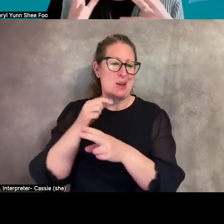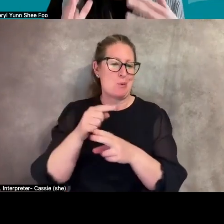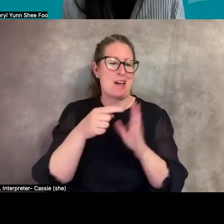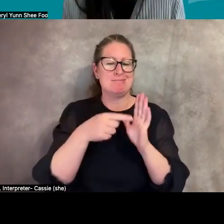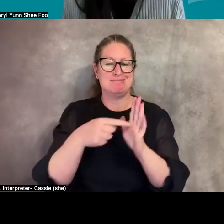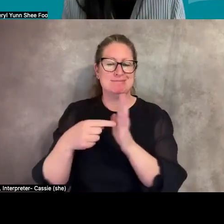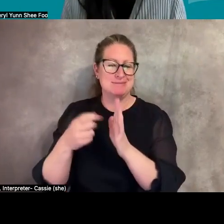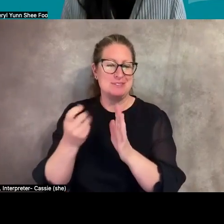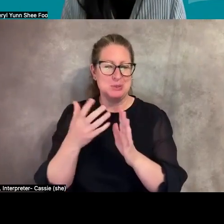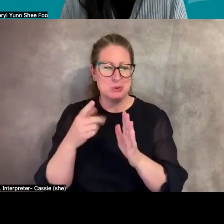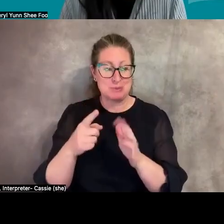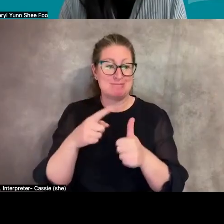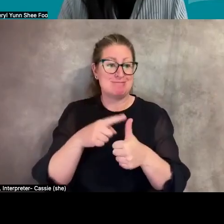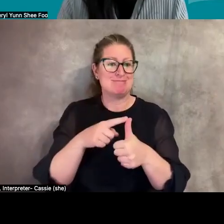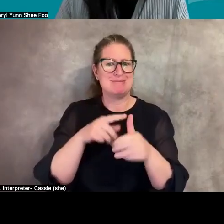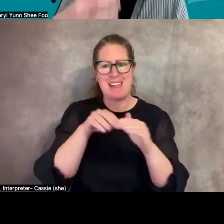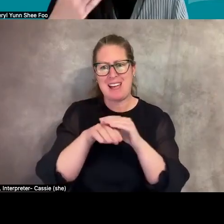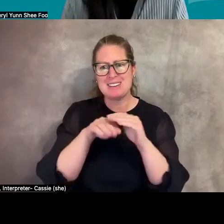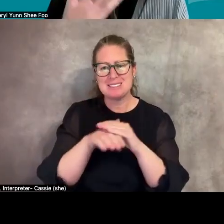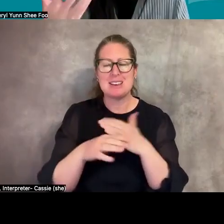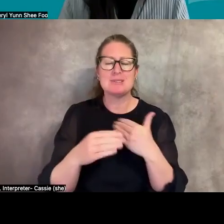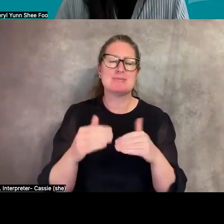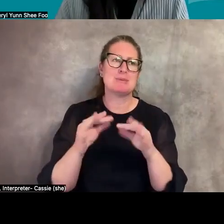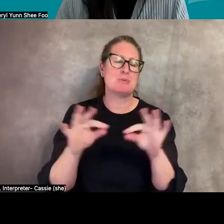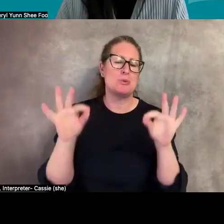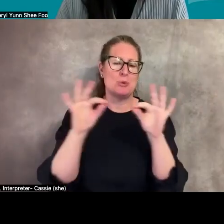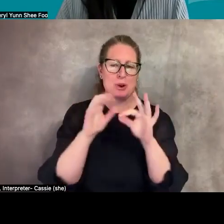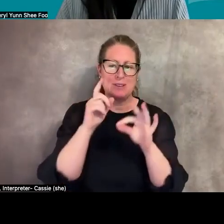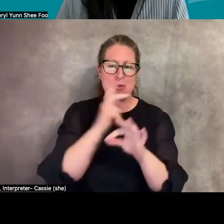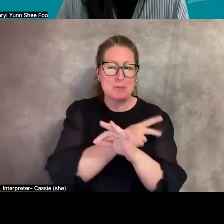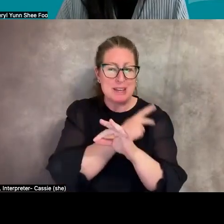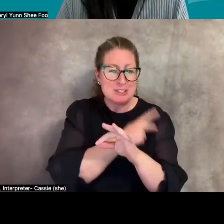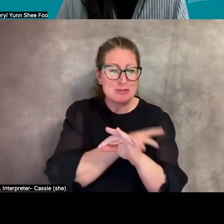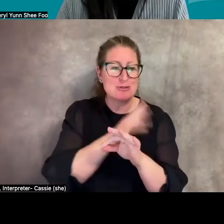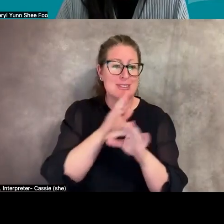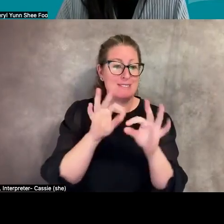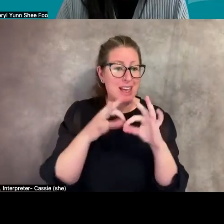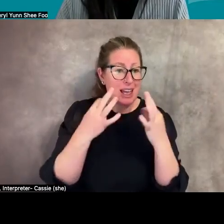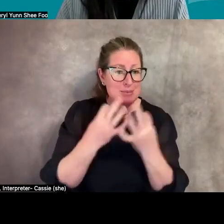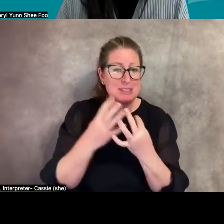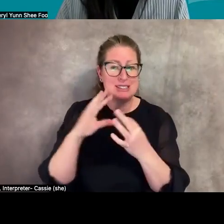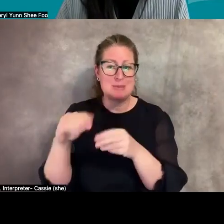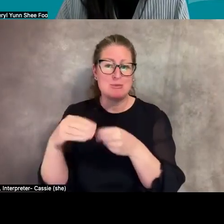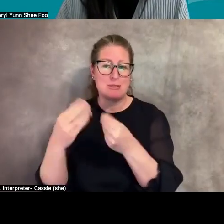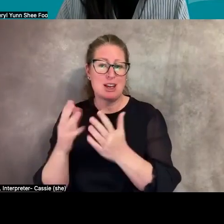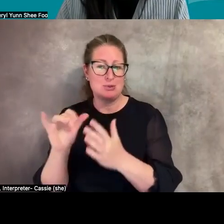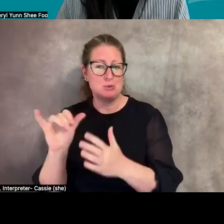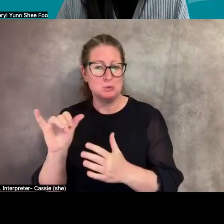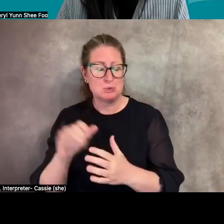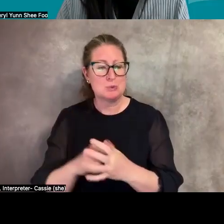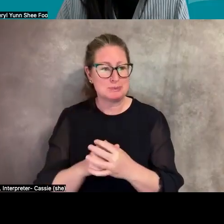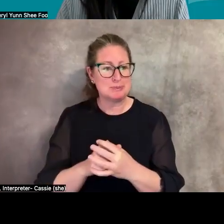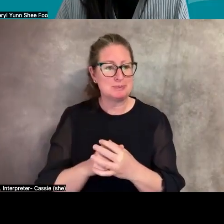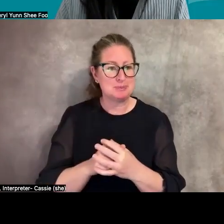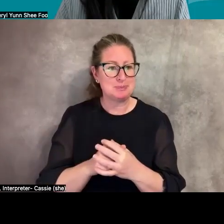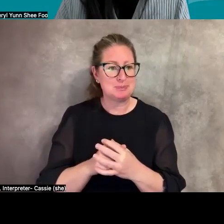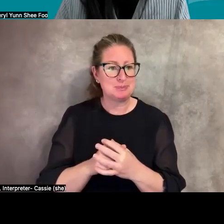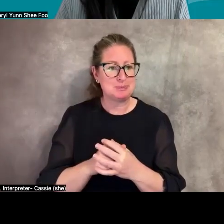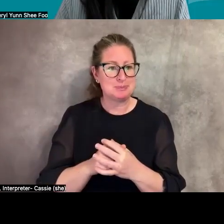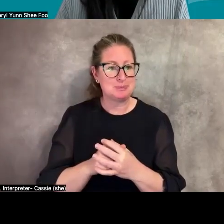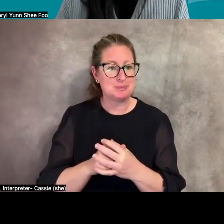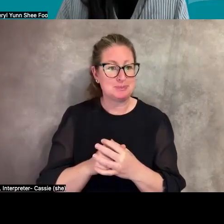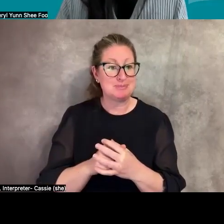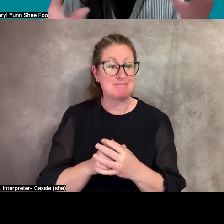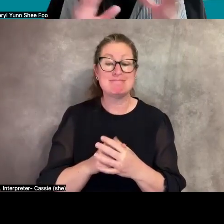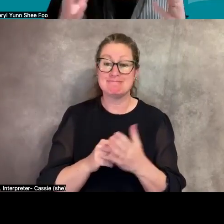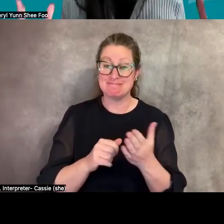that access is important for patients, families, and providers. Next slide.